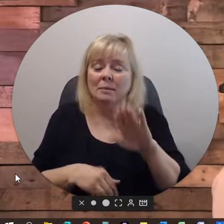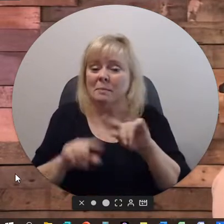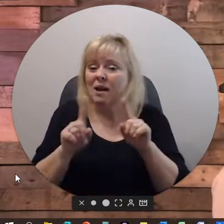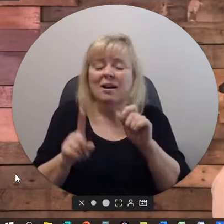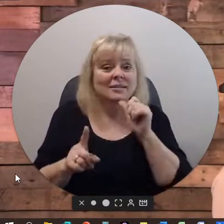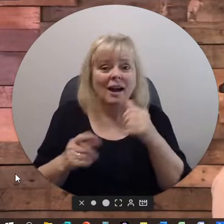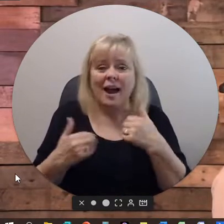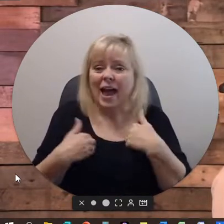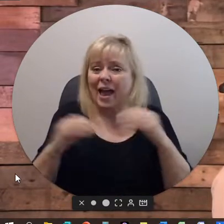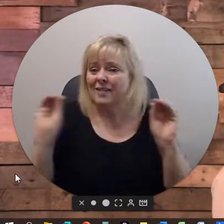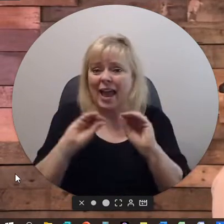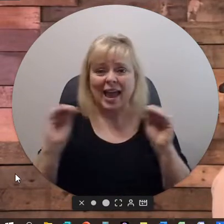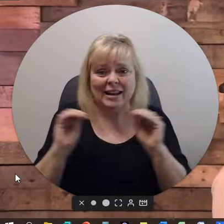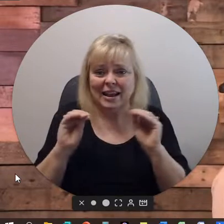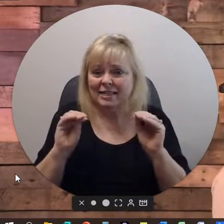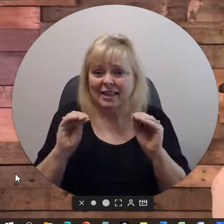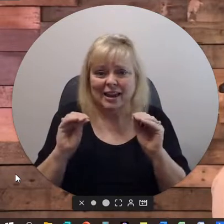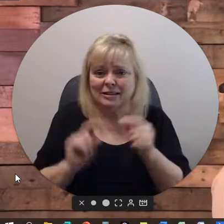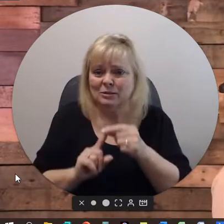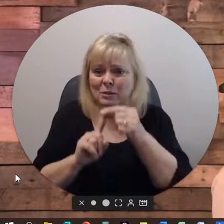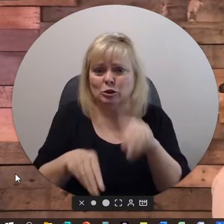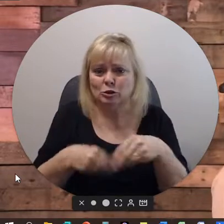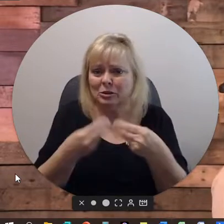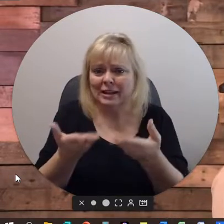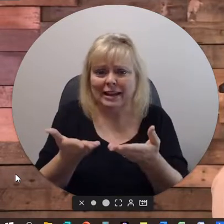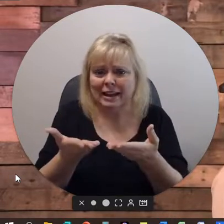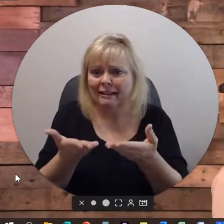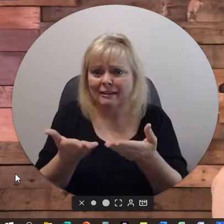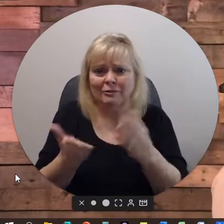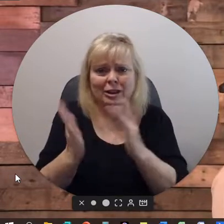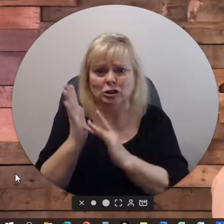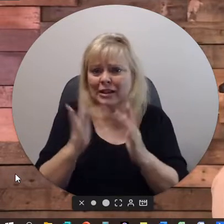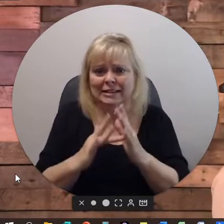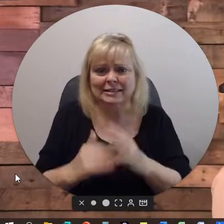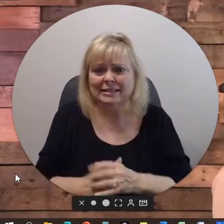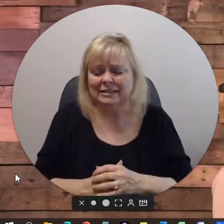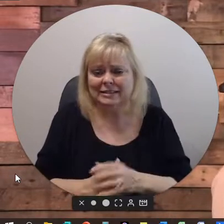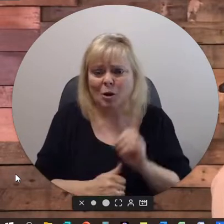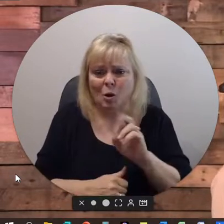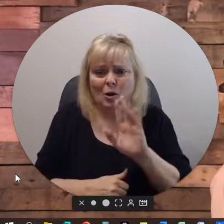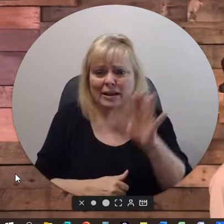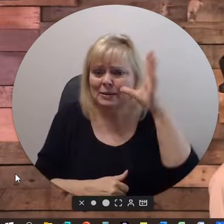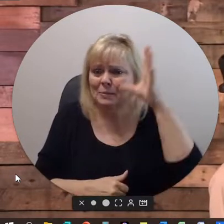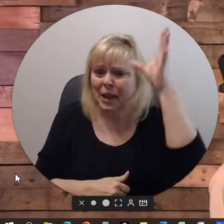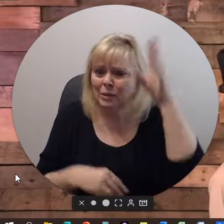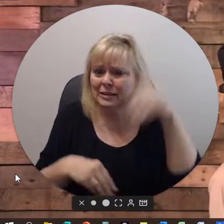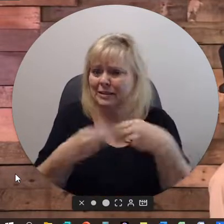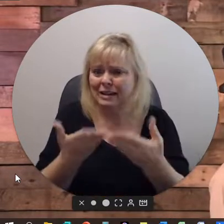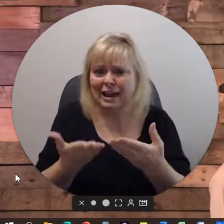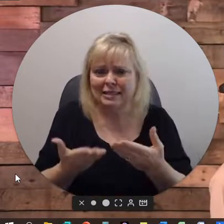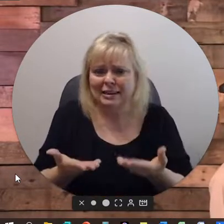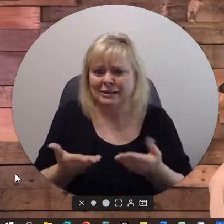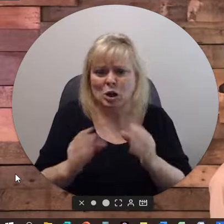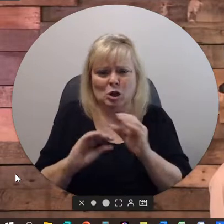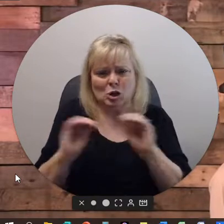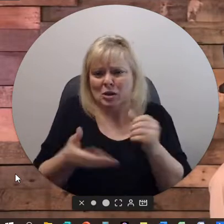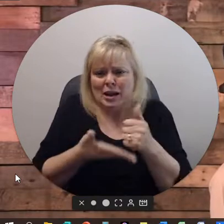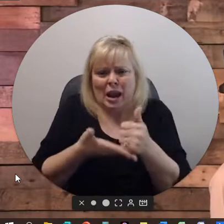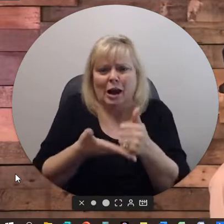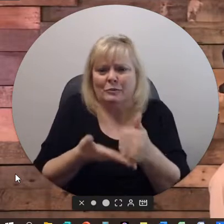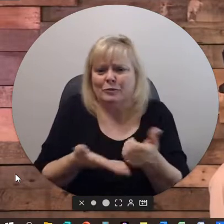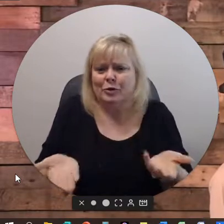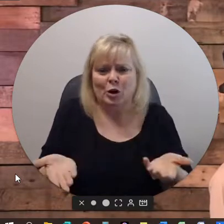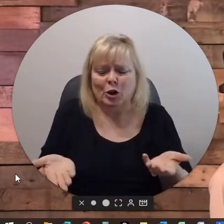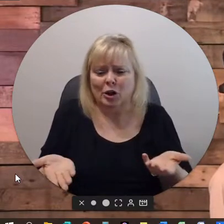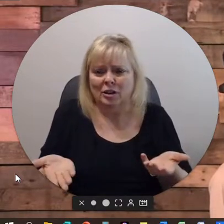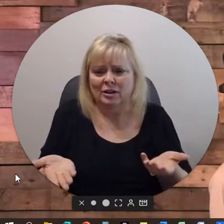Christ child or to his parents. Nothing significant, nothing helpful to offer in the community of those